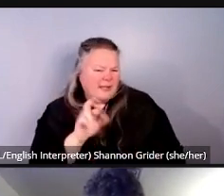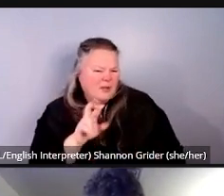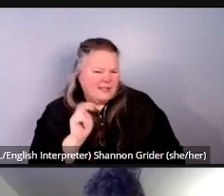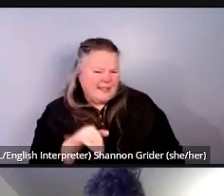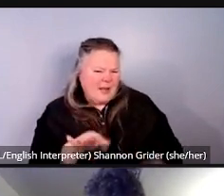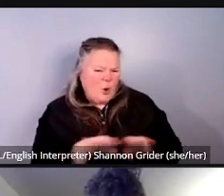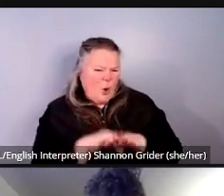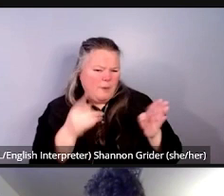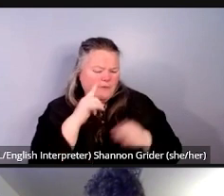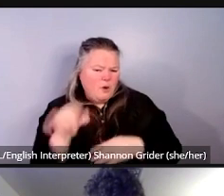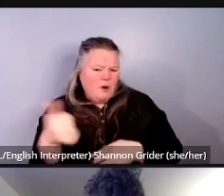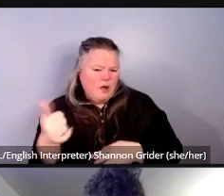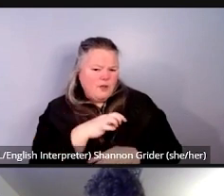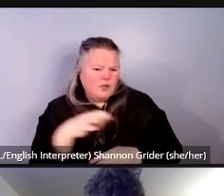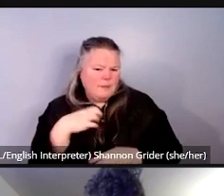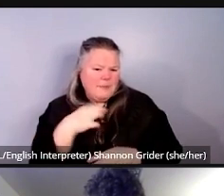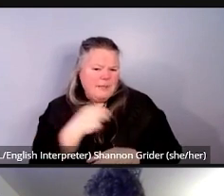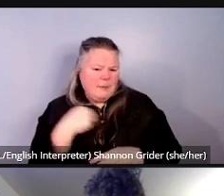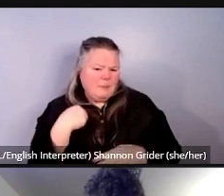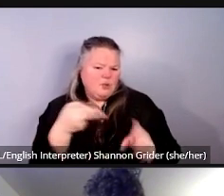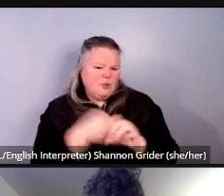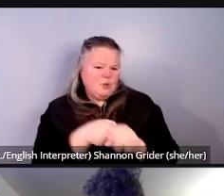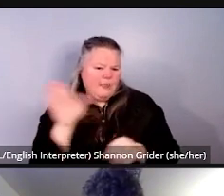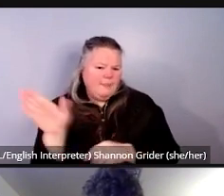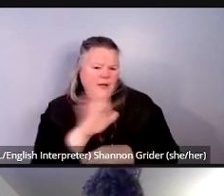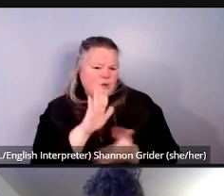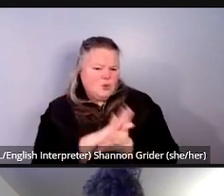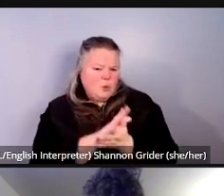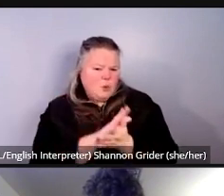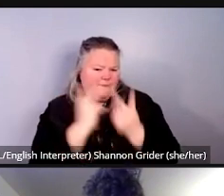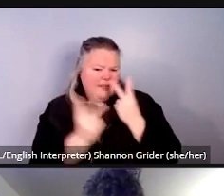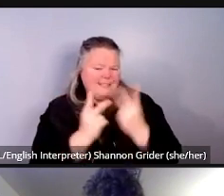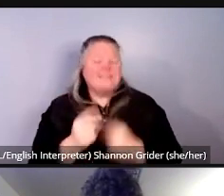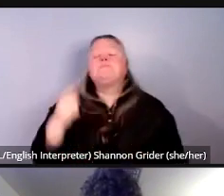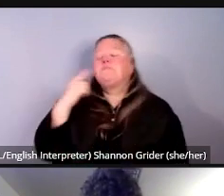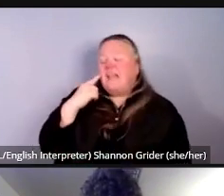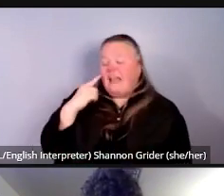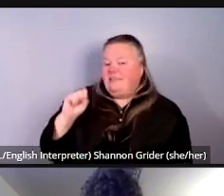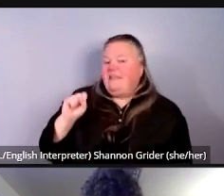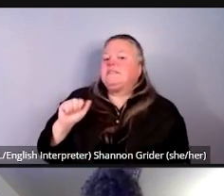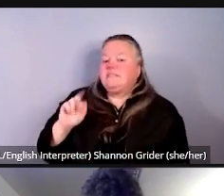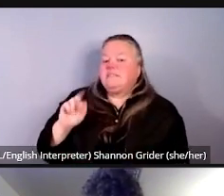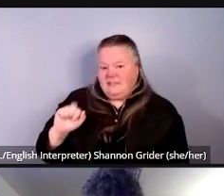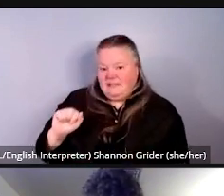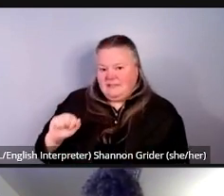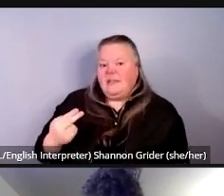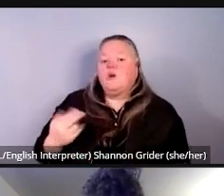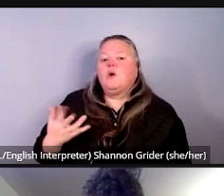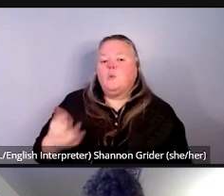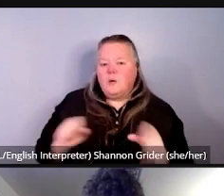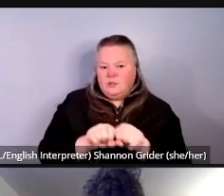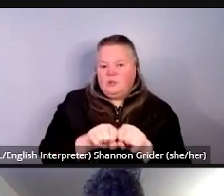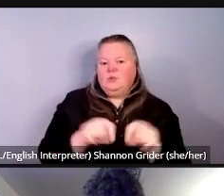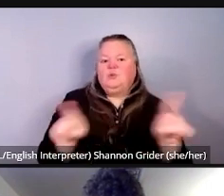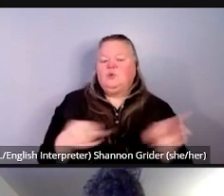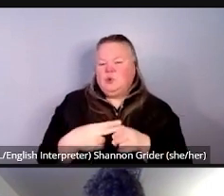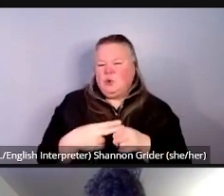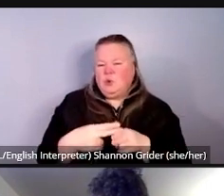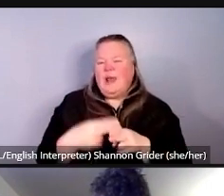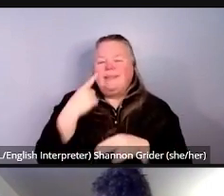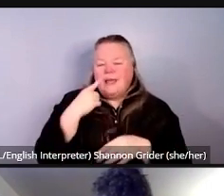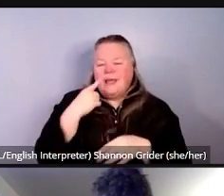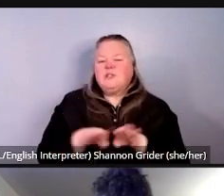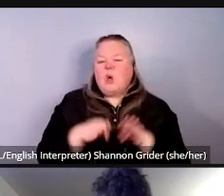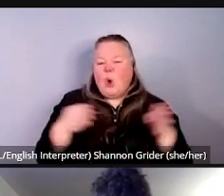to go on those school visits as well. I think Sarah is planning to send something out. It depends. It's open to